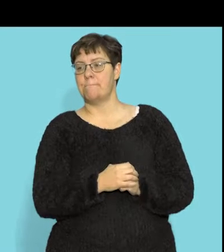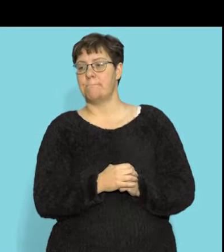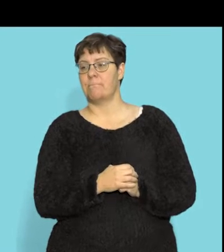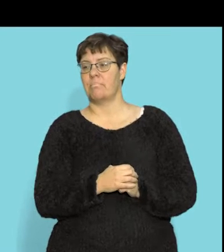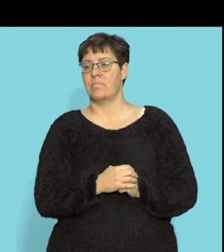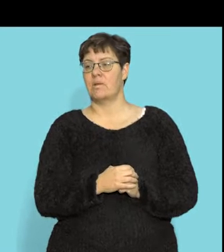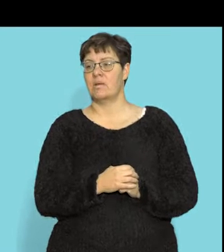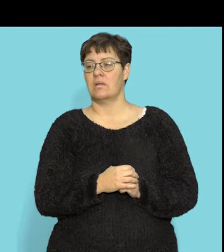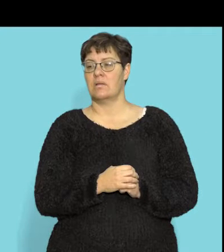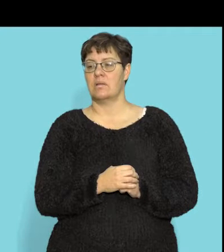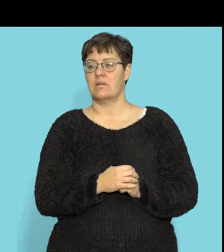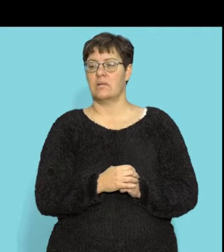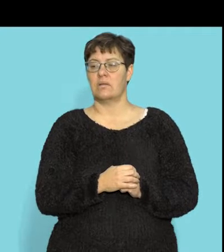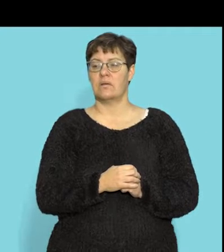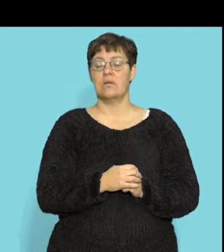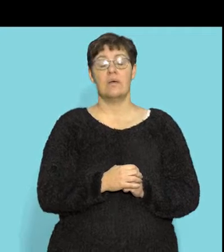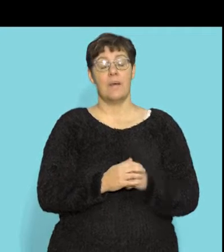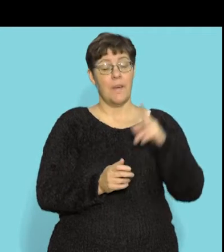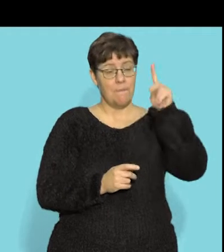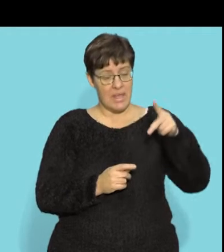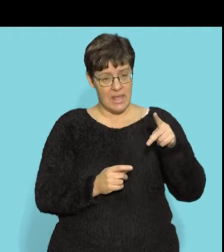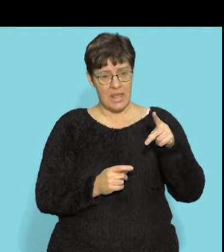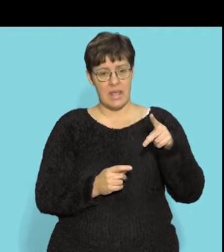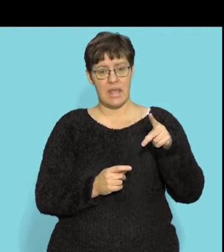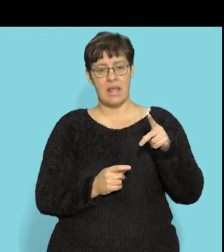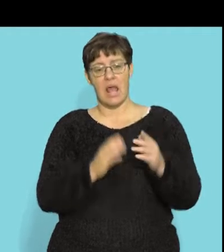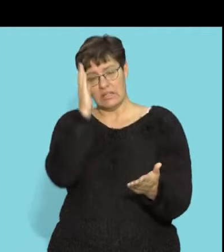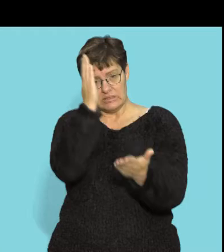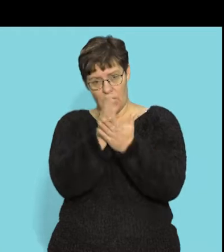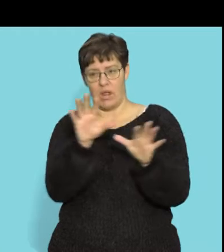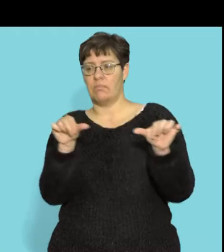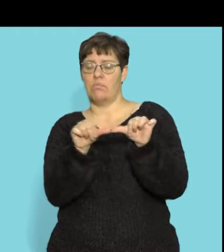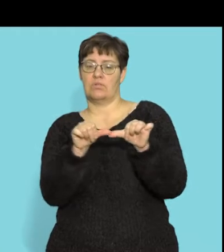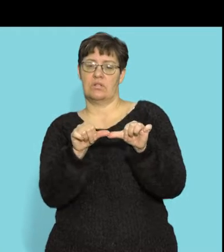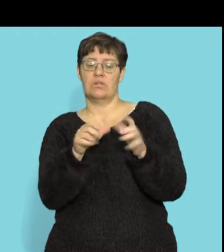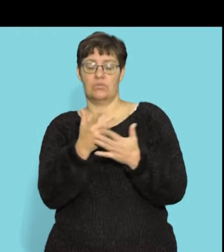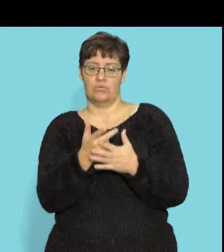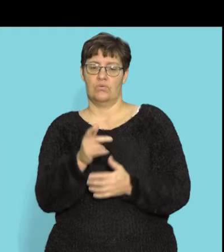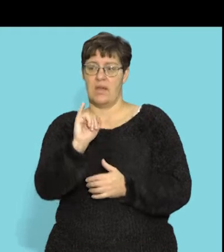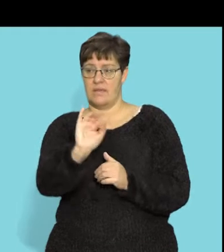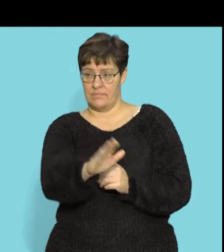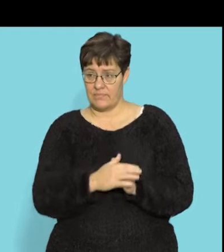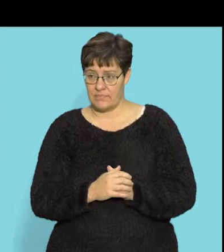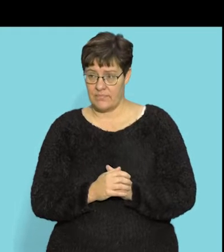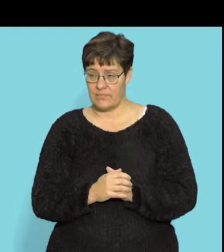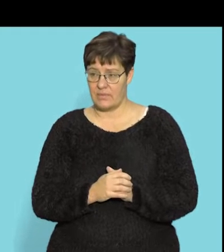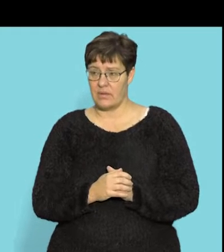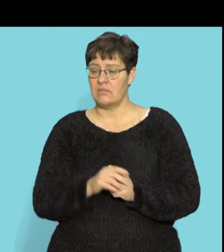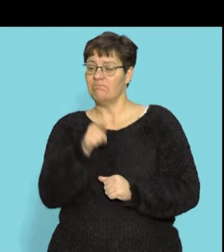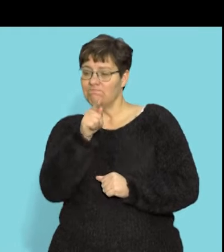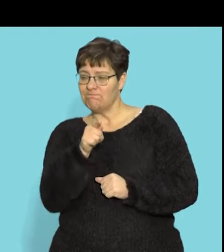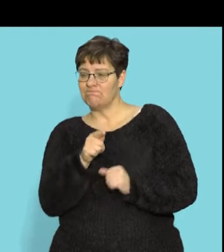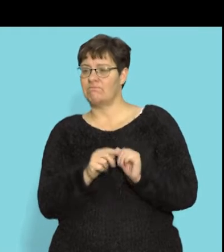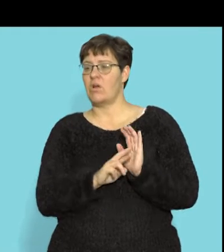note that power is directly proportional to the square of current, right? This is the mathematical